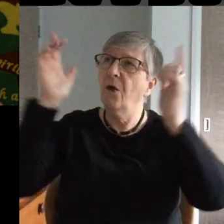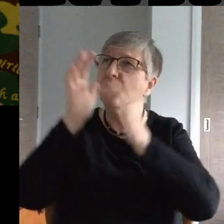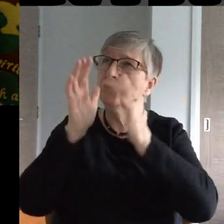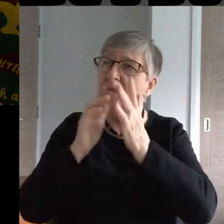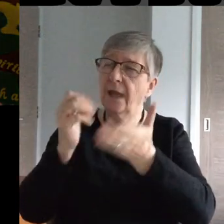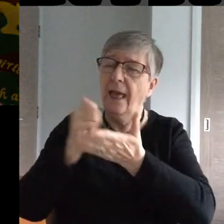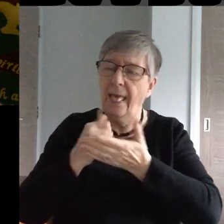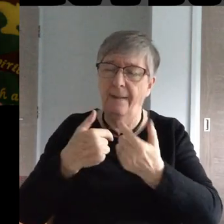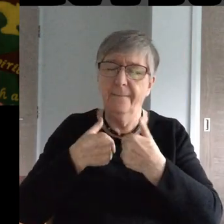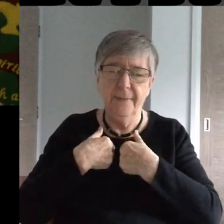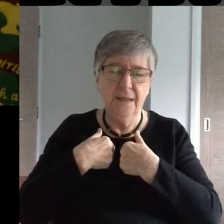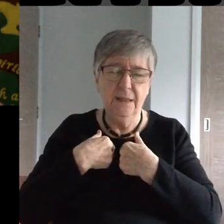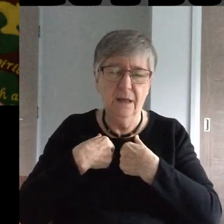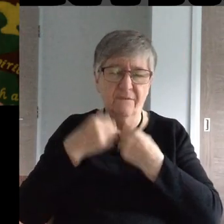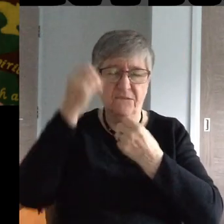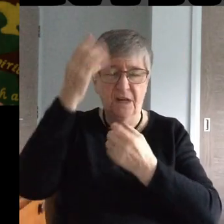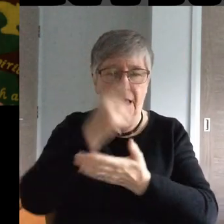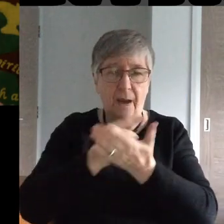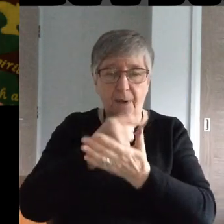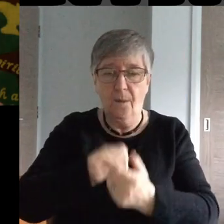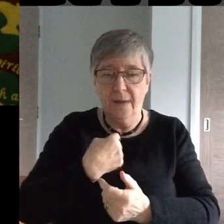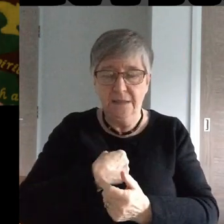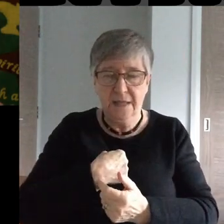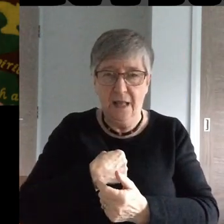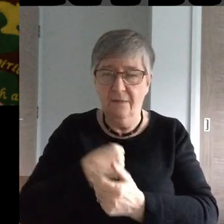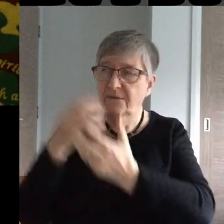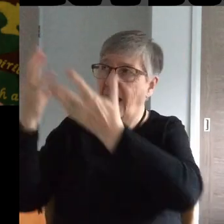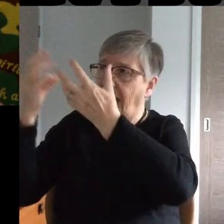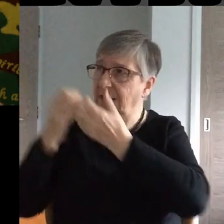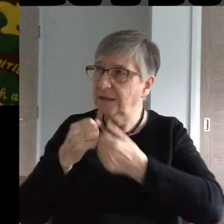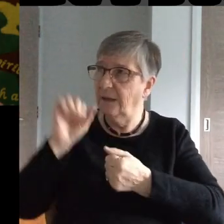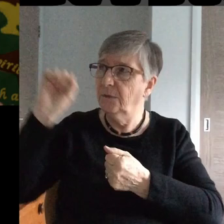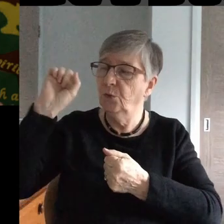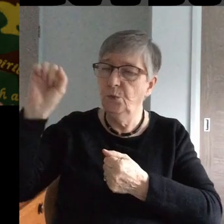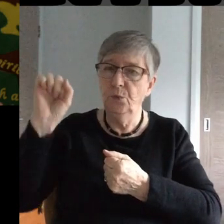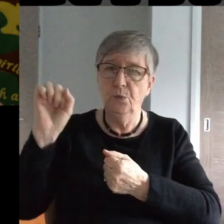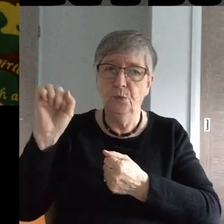me shake myself off and put on you in this moment.